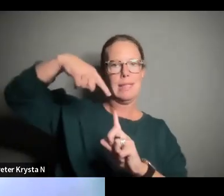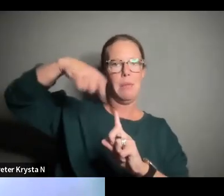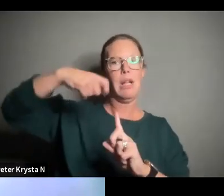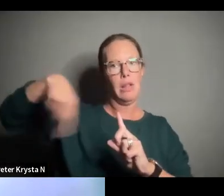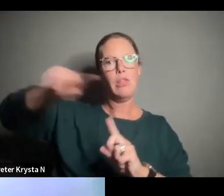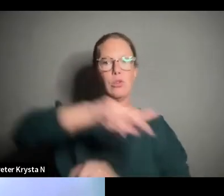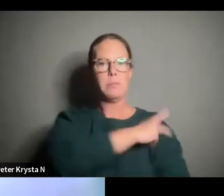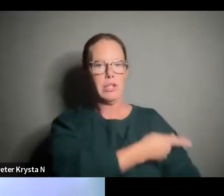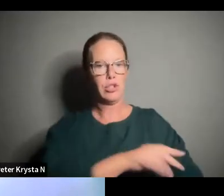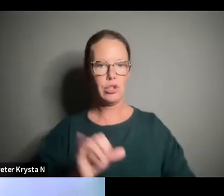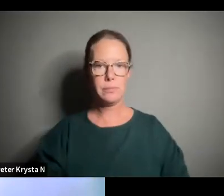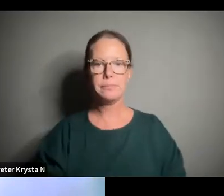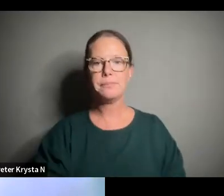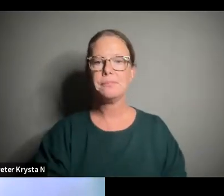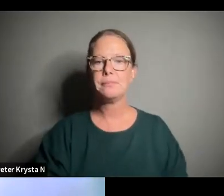patients.